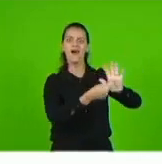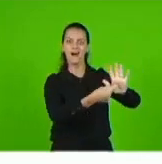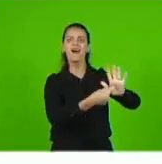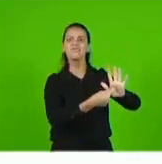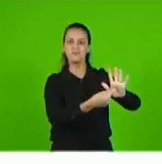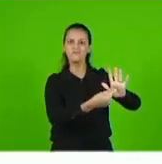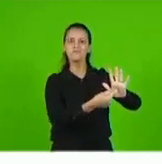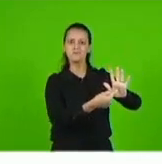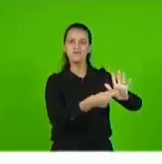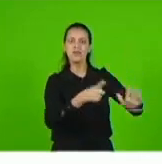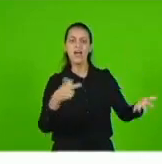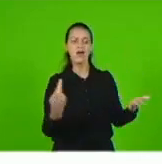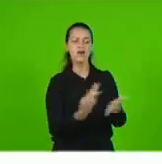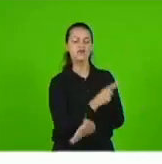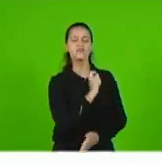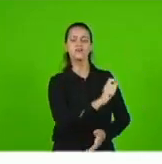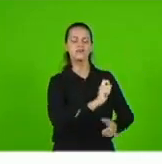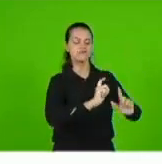fig tree